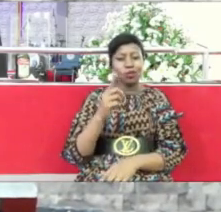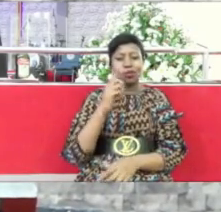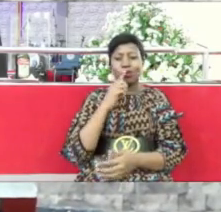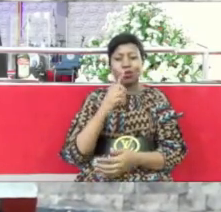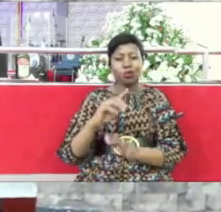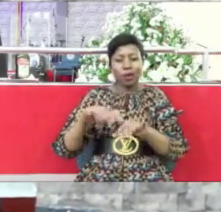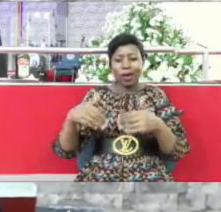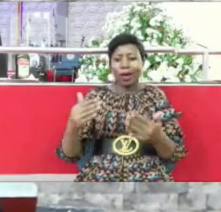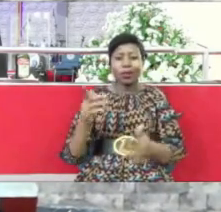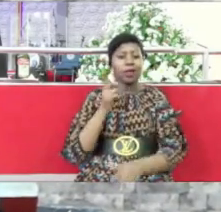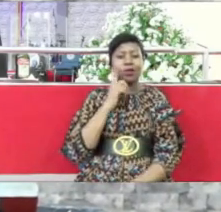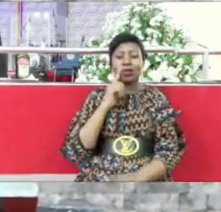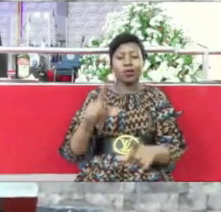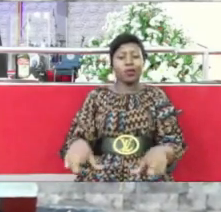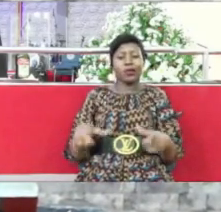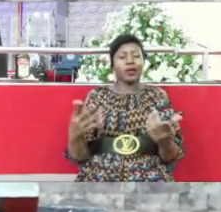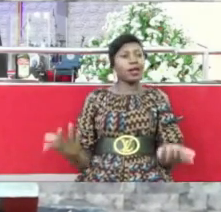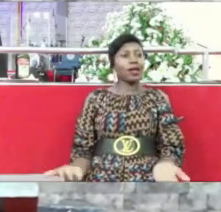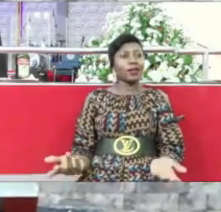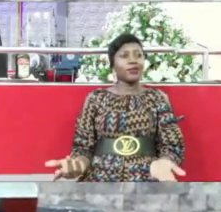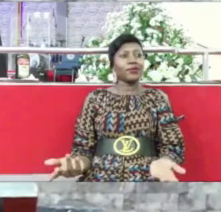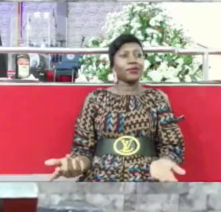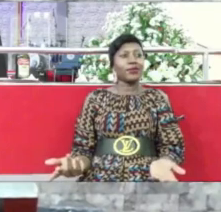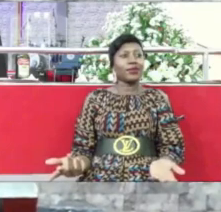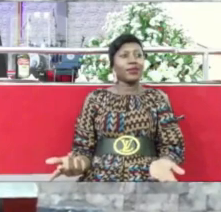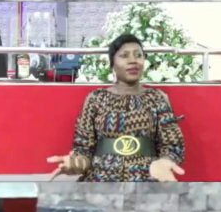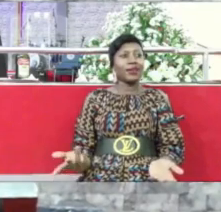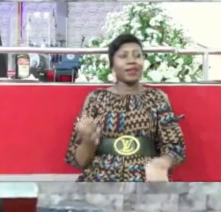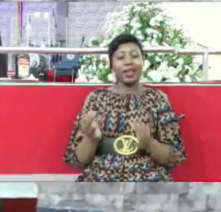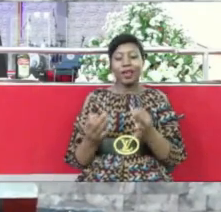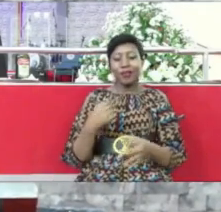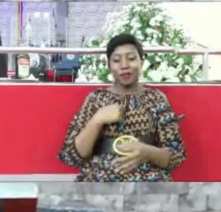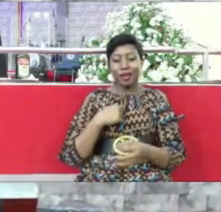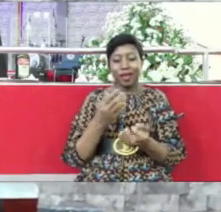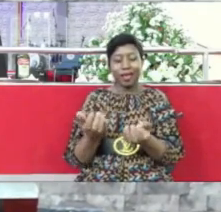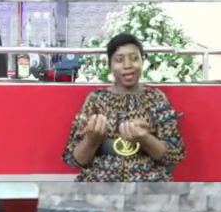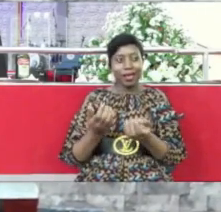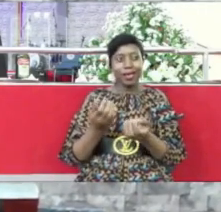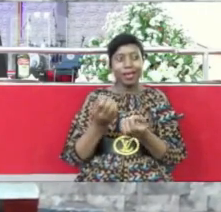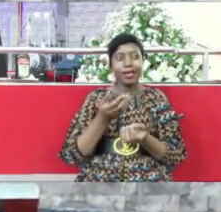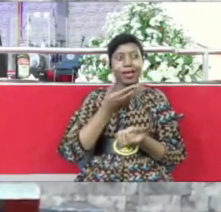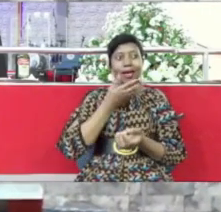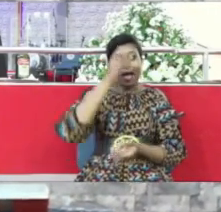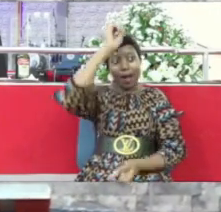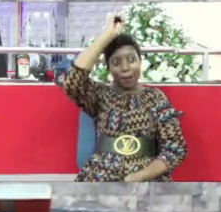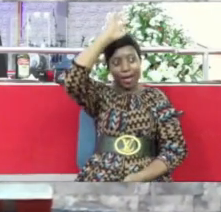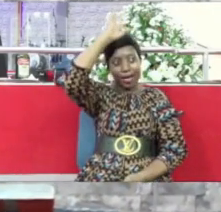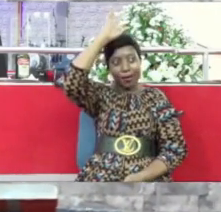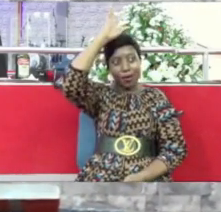So, mananasi 200 lete niirarue leo. Nijitetee nayo. I